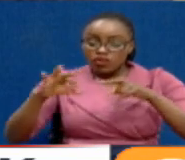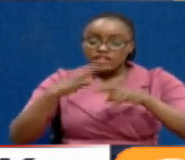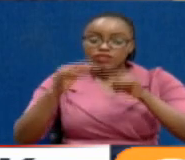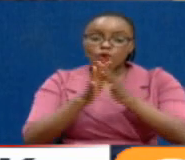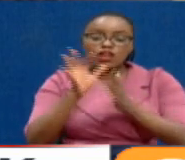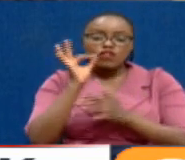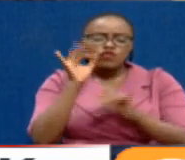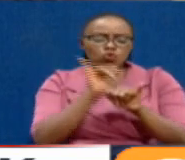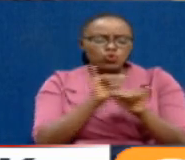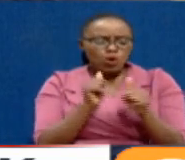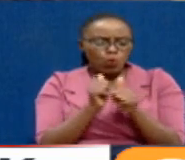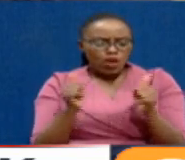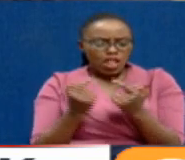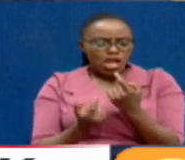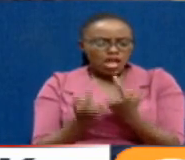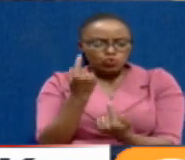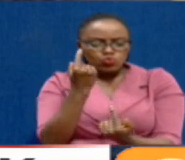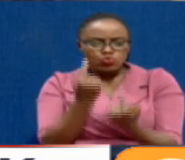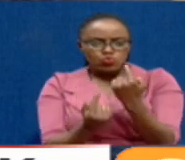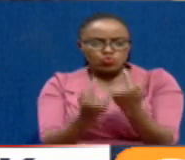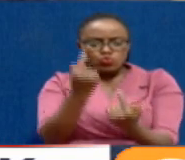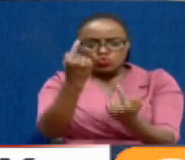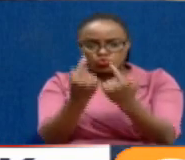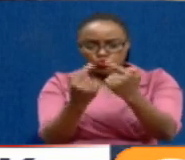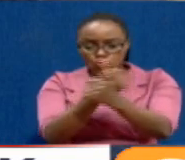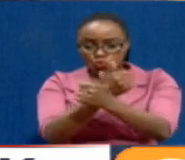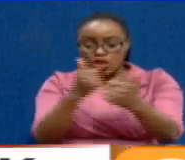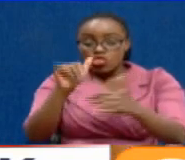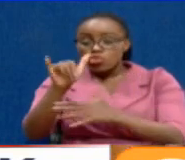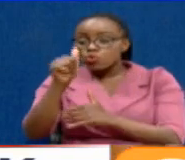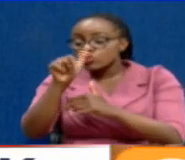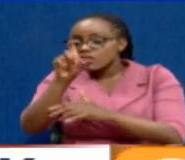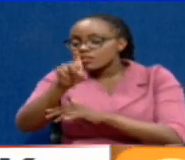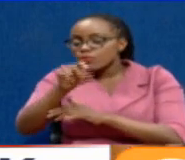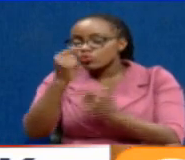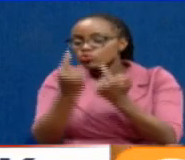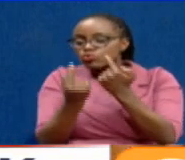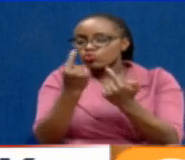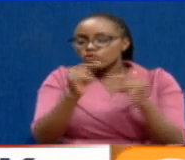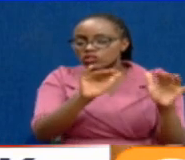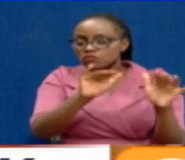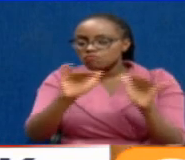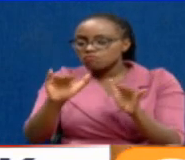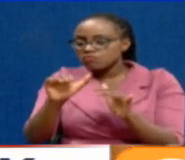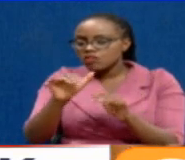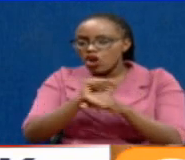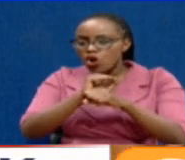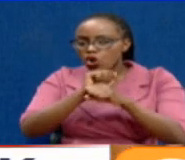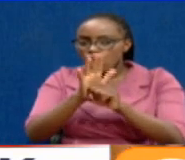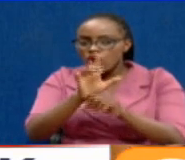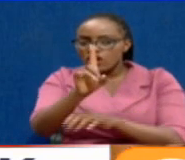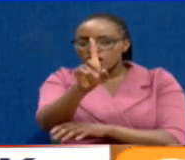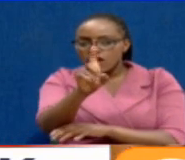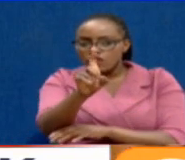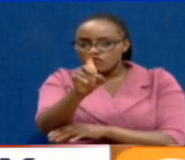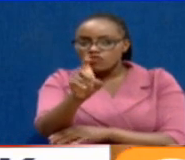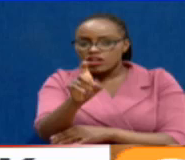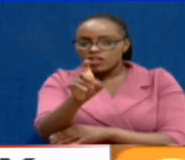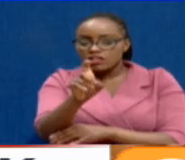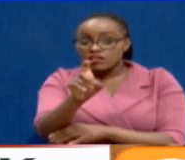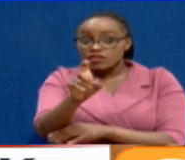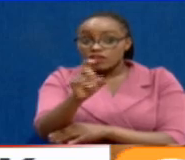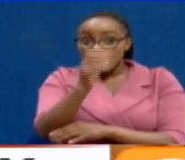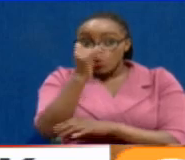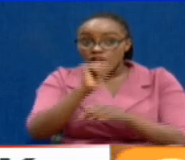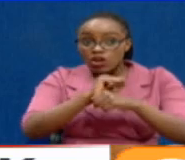fruits, and cook them well, those that can be cooked. Okay. Somebody's wondering whether coronavirus is Anjoy Mutegi. Says,